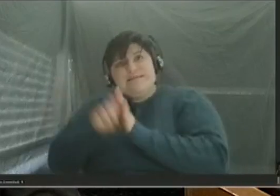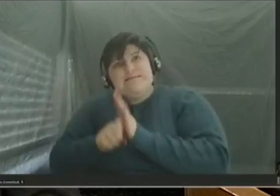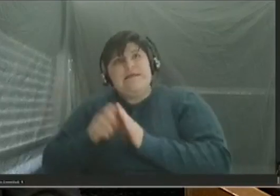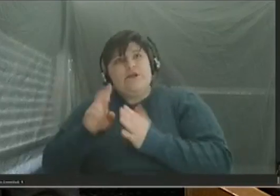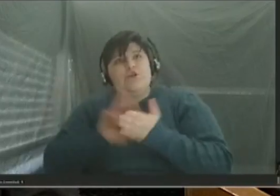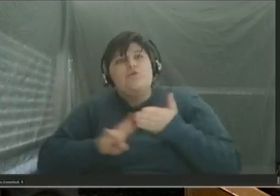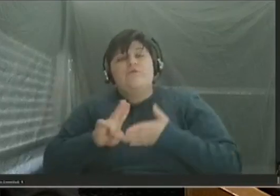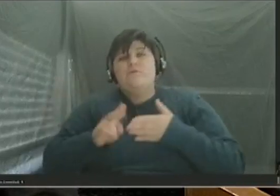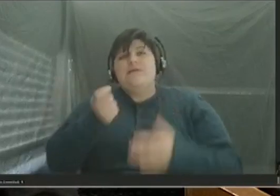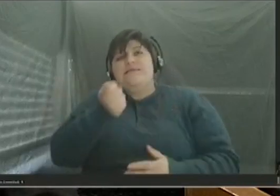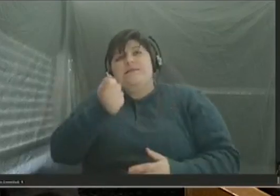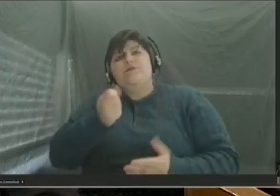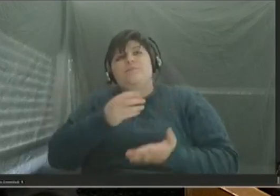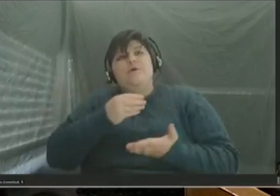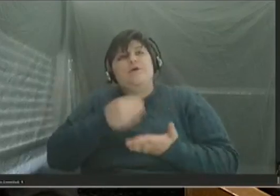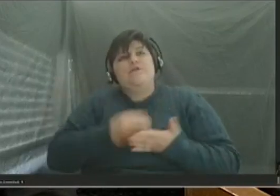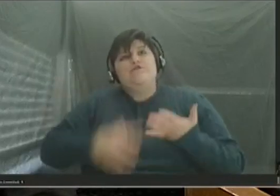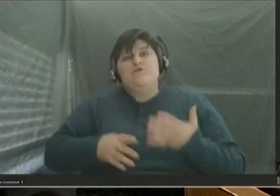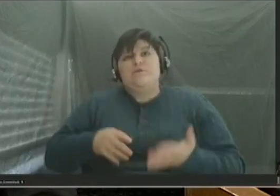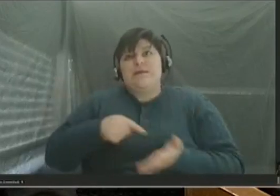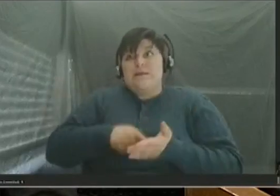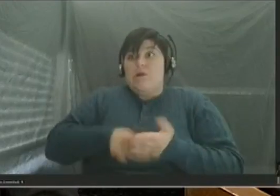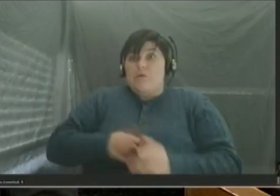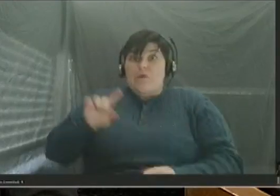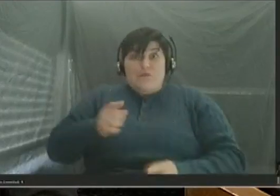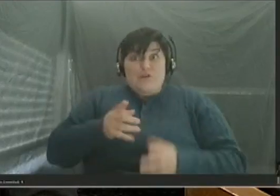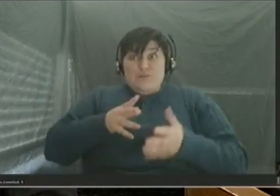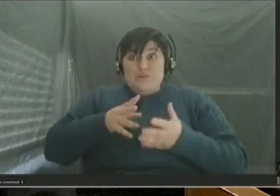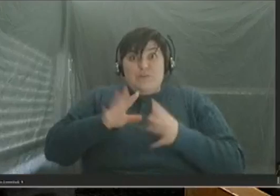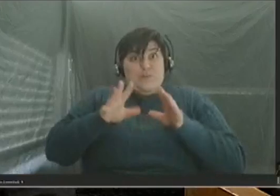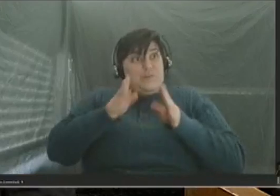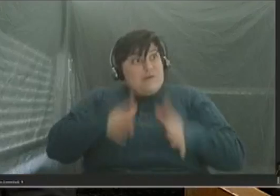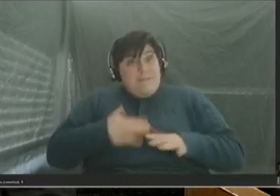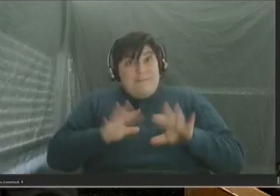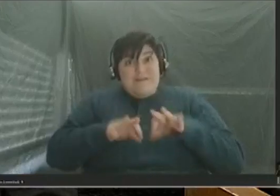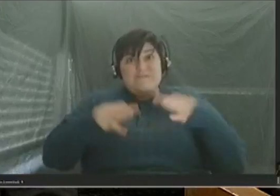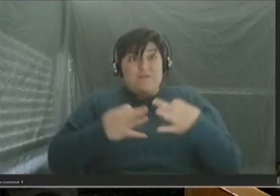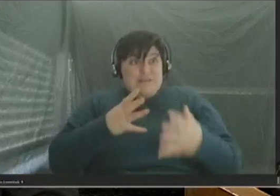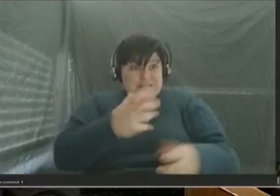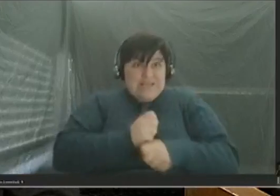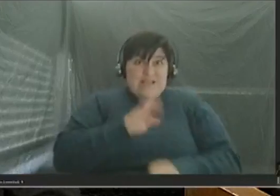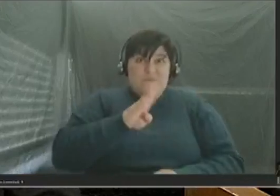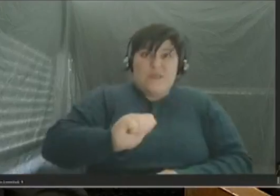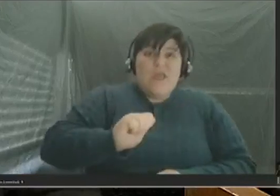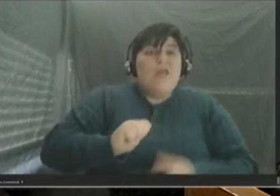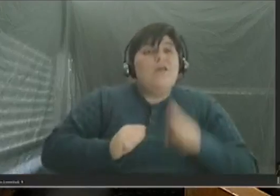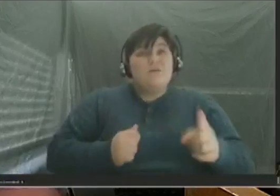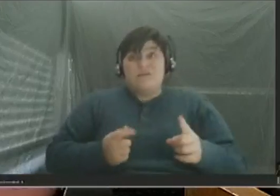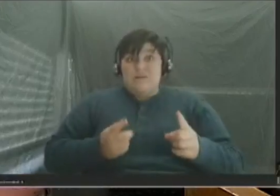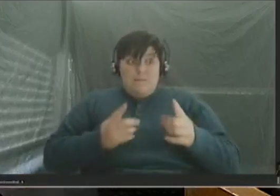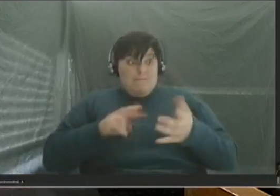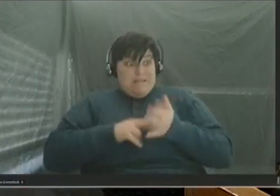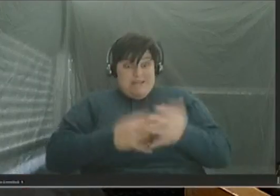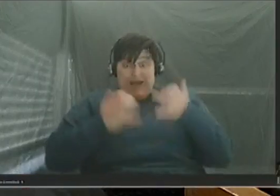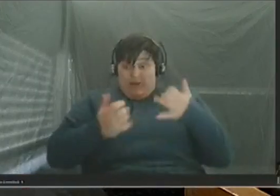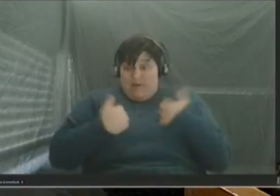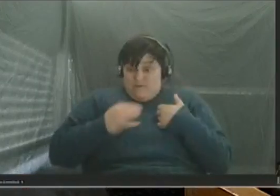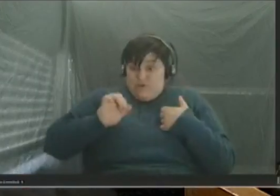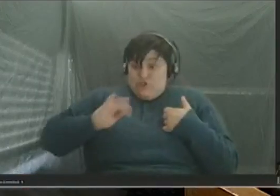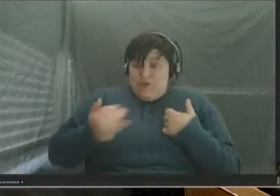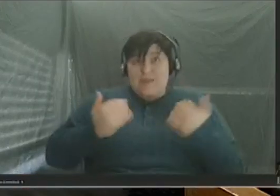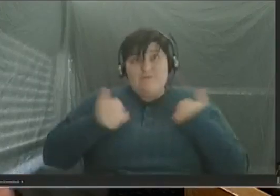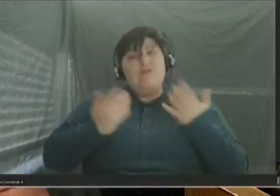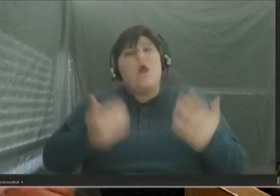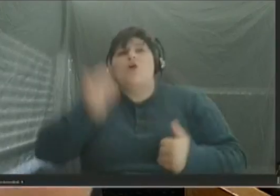debt, becoming the first in my family to get a bachelor's degree, ultimately bringing me to the job I hold today. I know how crucial education can be in